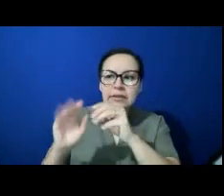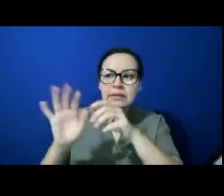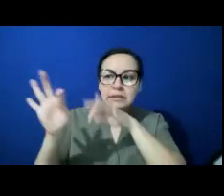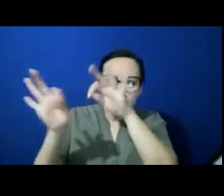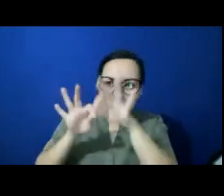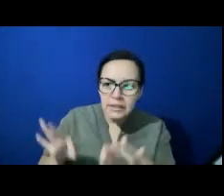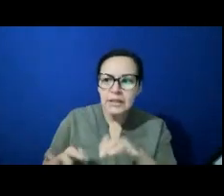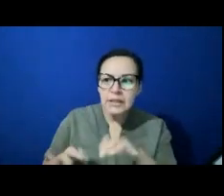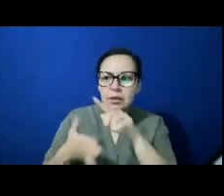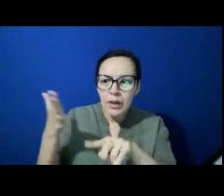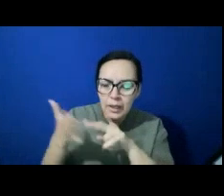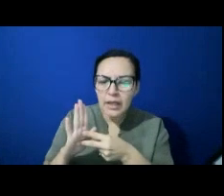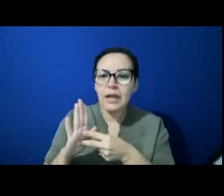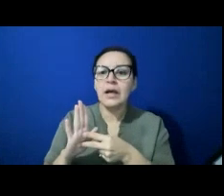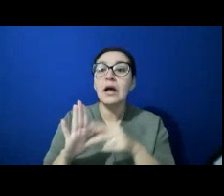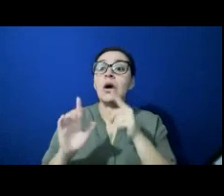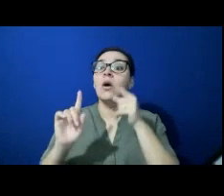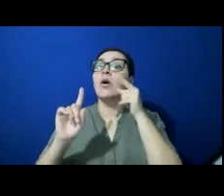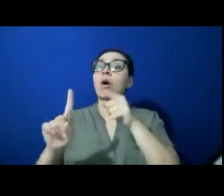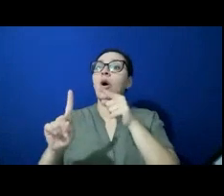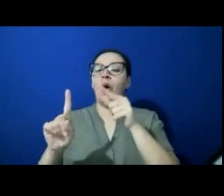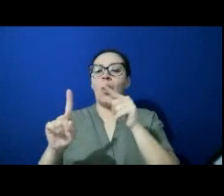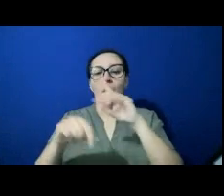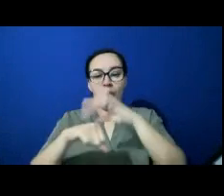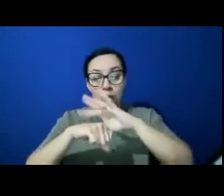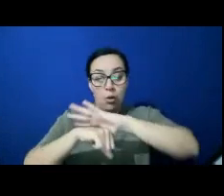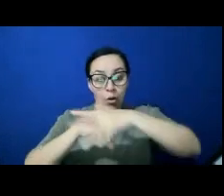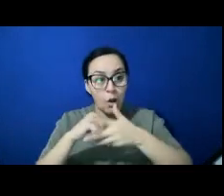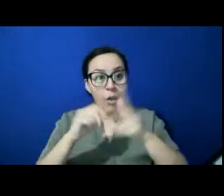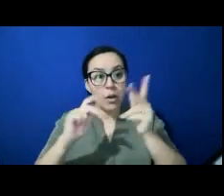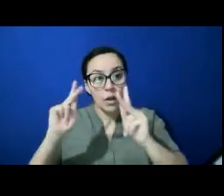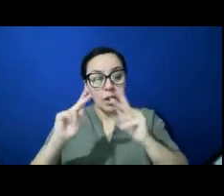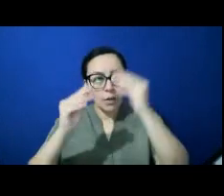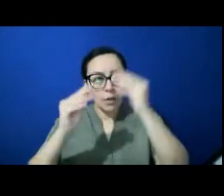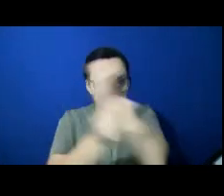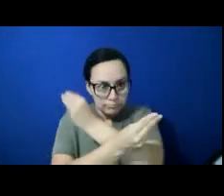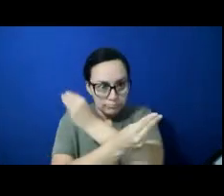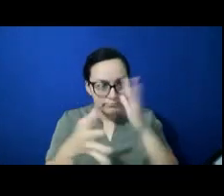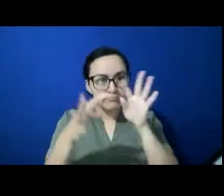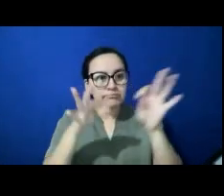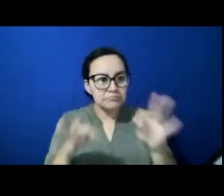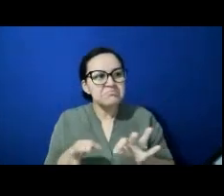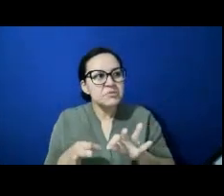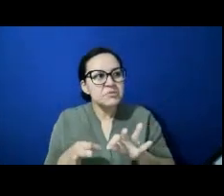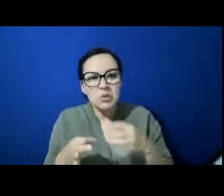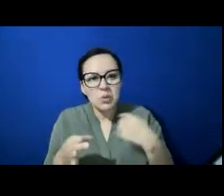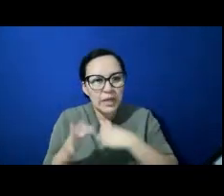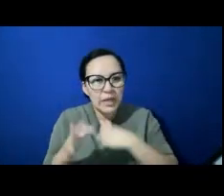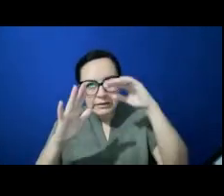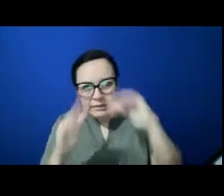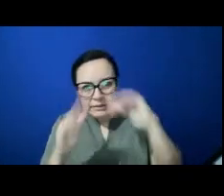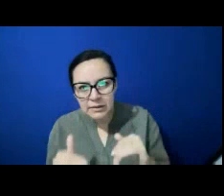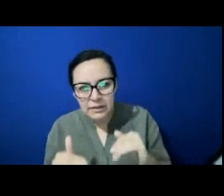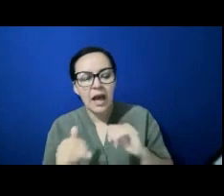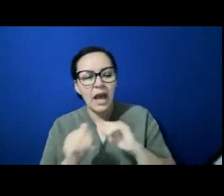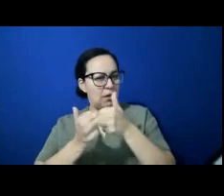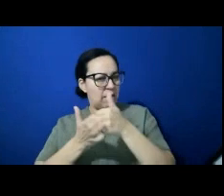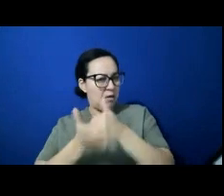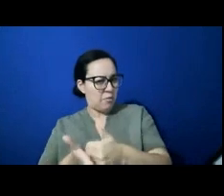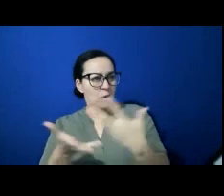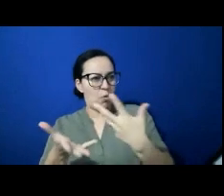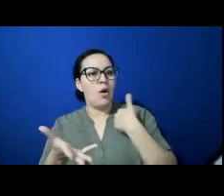are always dealing with this issue. We want everybody to have the same type of knowledge and what we are supposed to